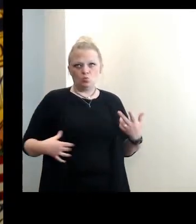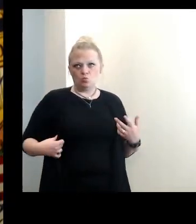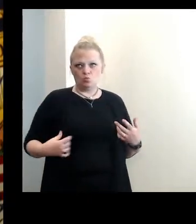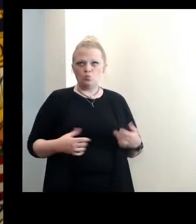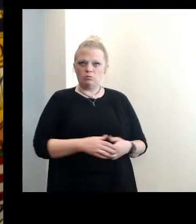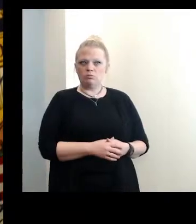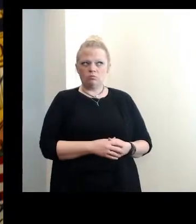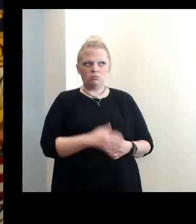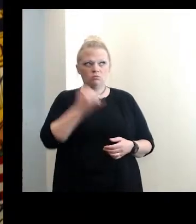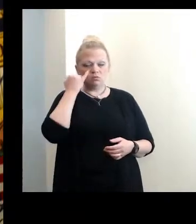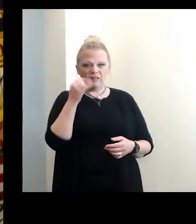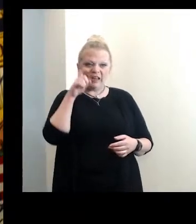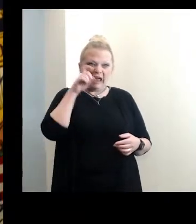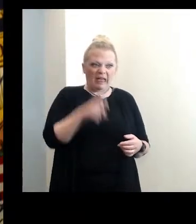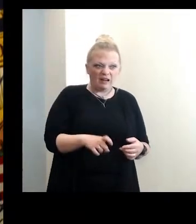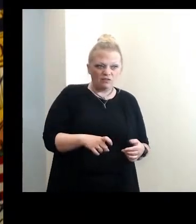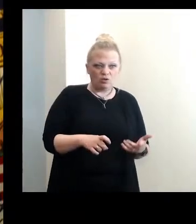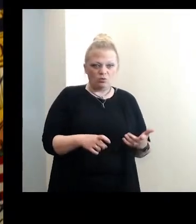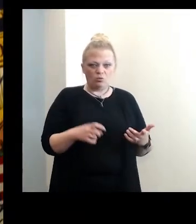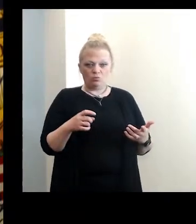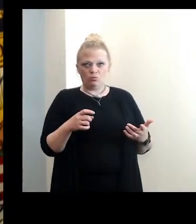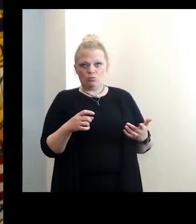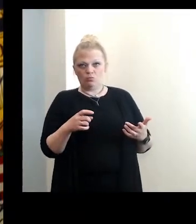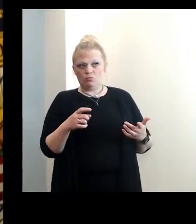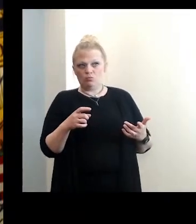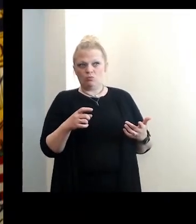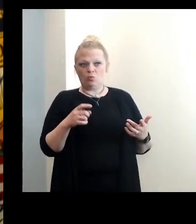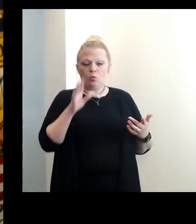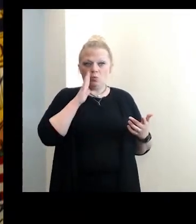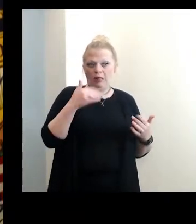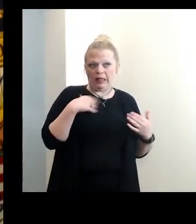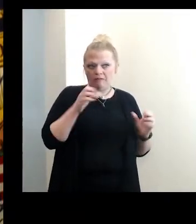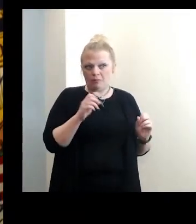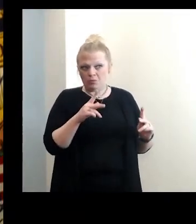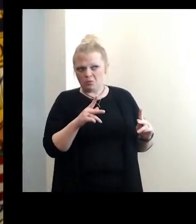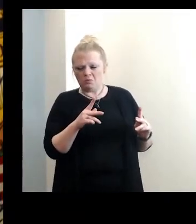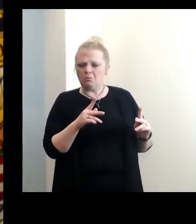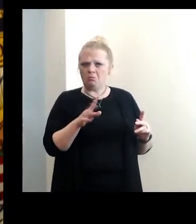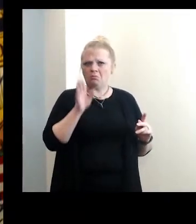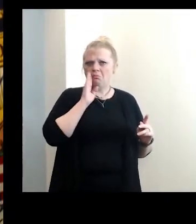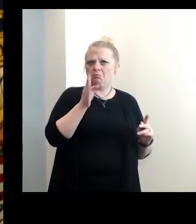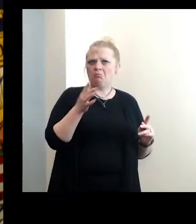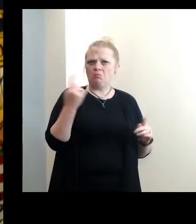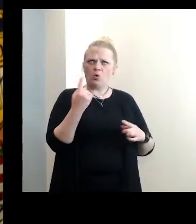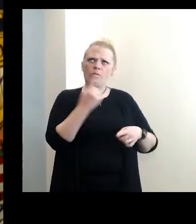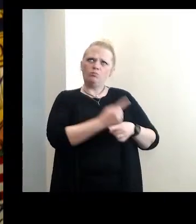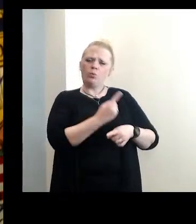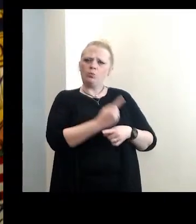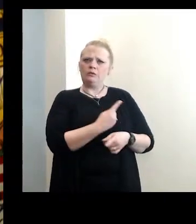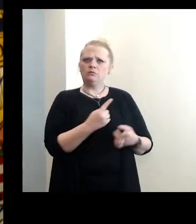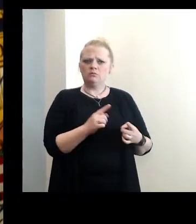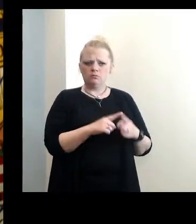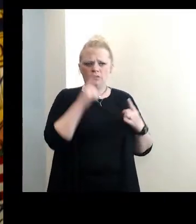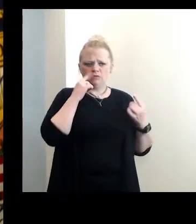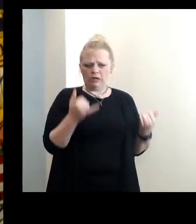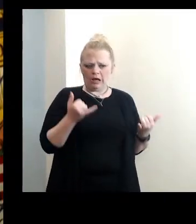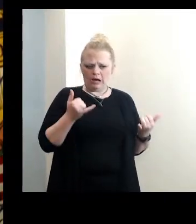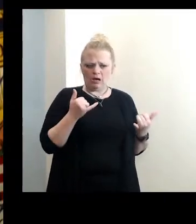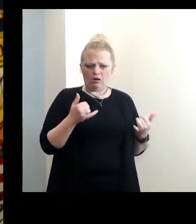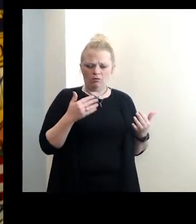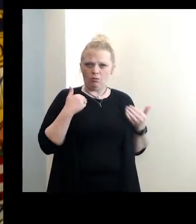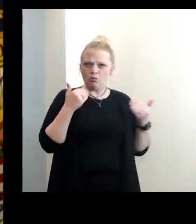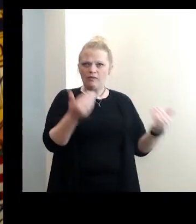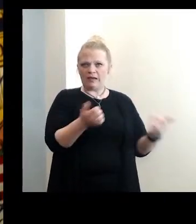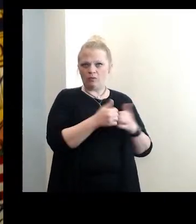And if we have to have an opportunity to revisit, we would. We always revisit it when it's appropriate. But for now, we're still going ahead